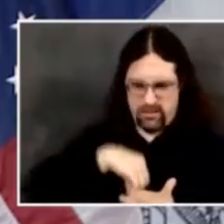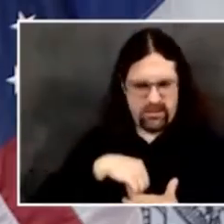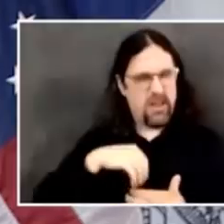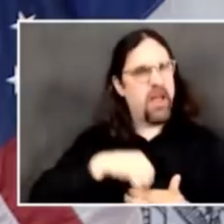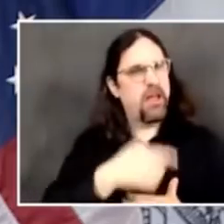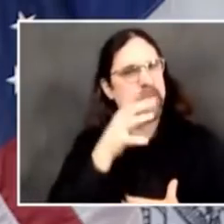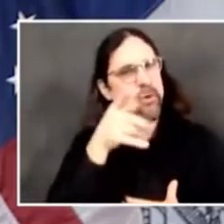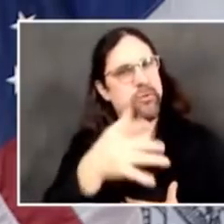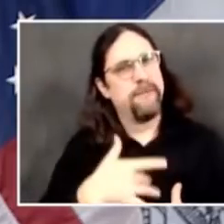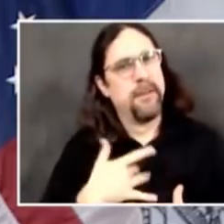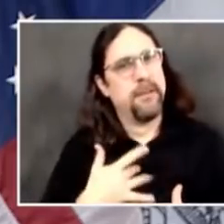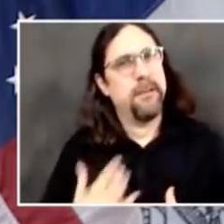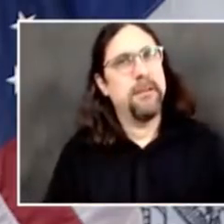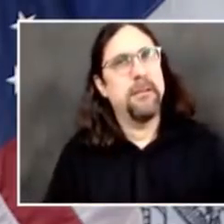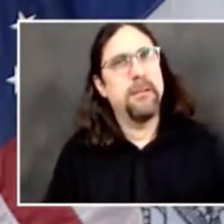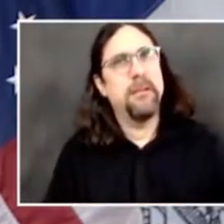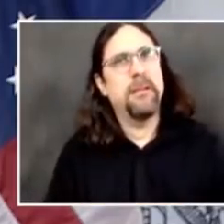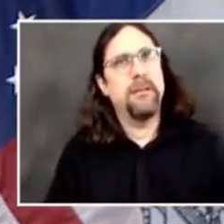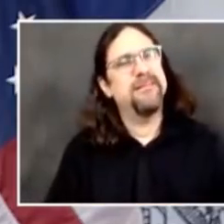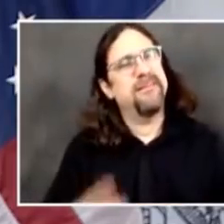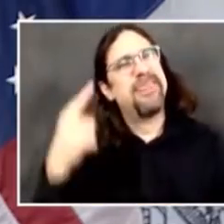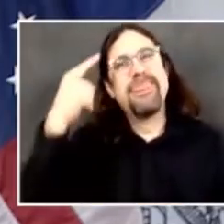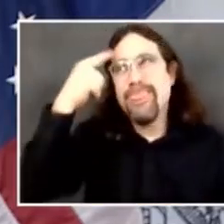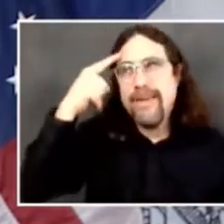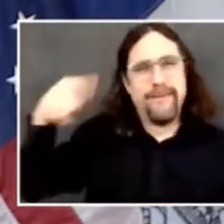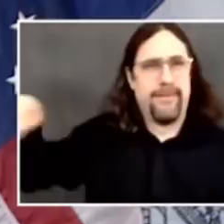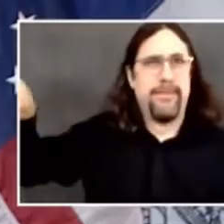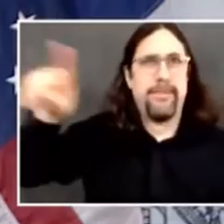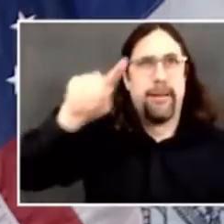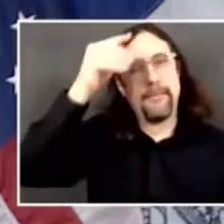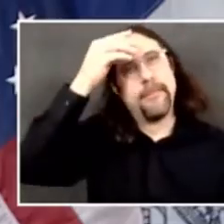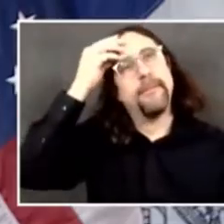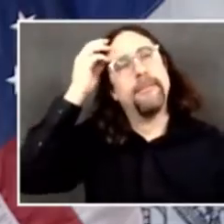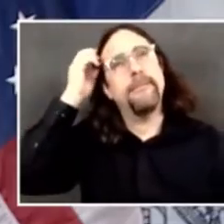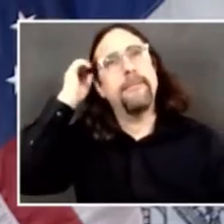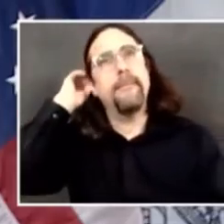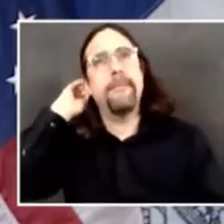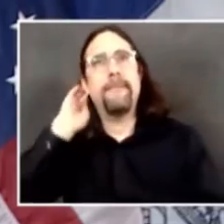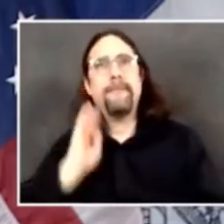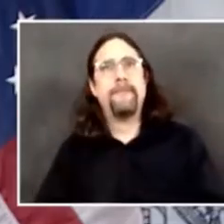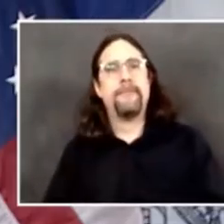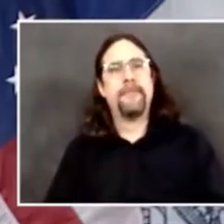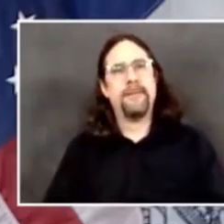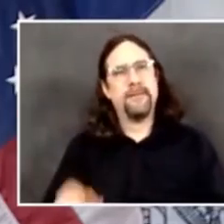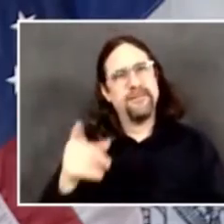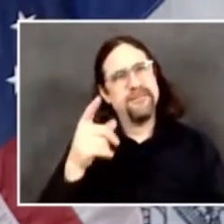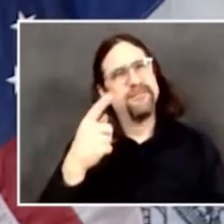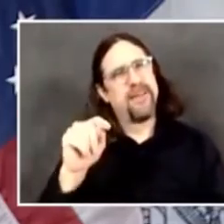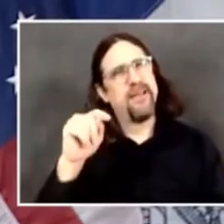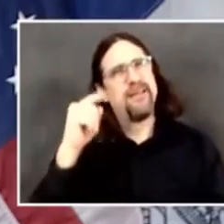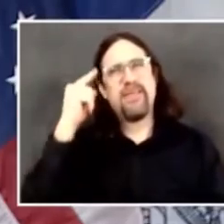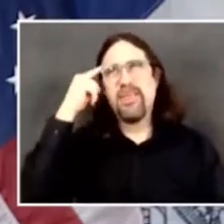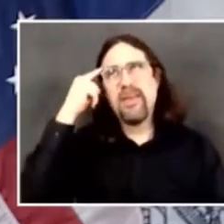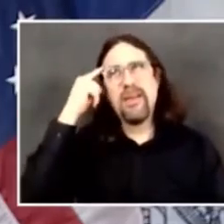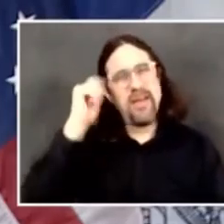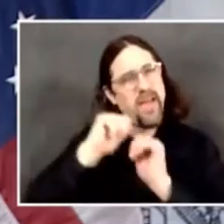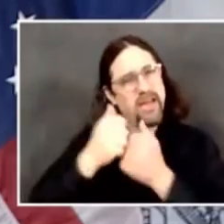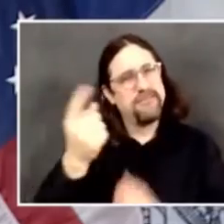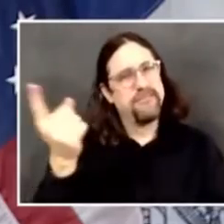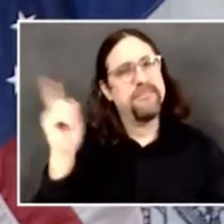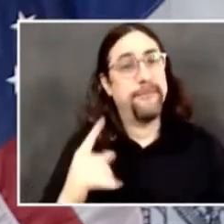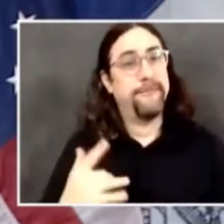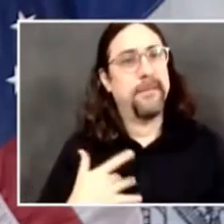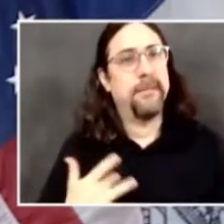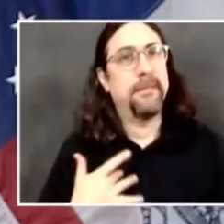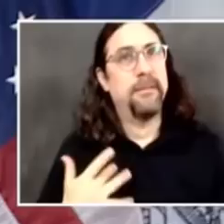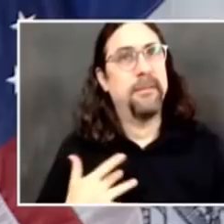And as you do that, if you try and empathize, if you try and feel what they're feeling, I don't think you're going to say, oh, I don't feel any fear at all, I